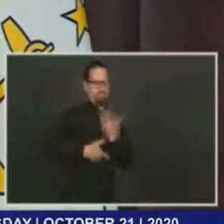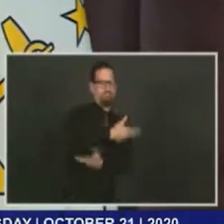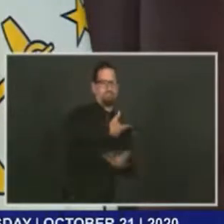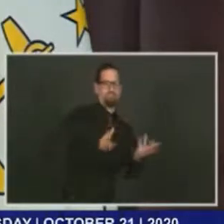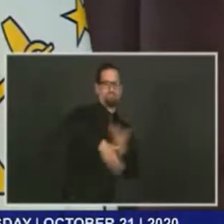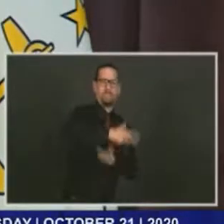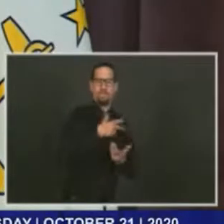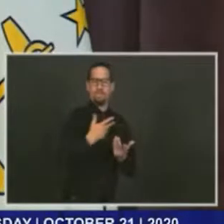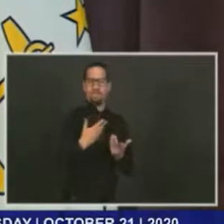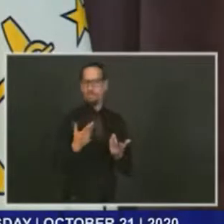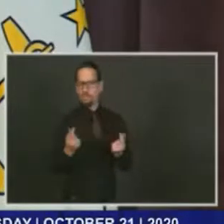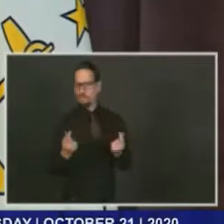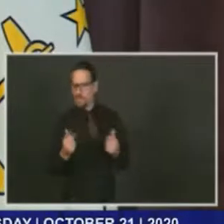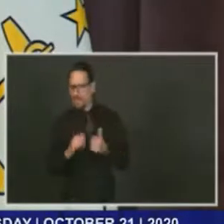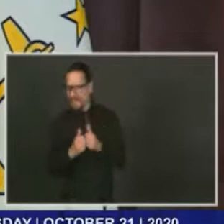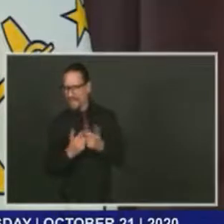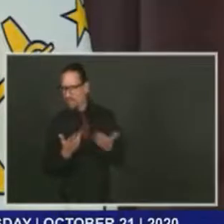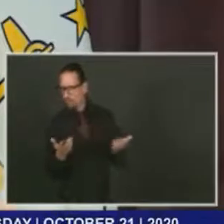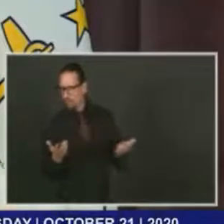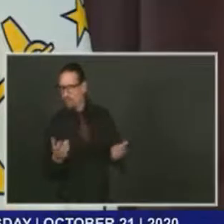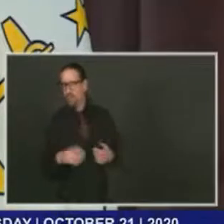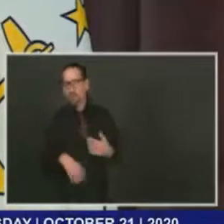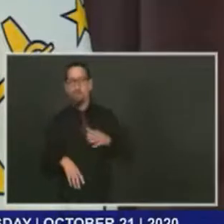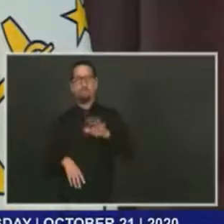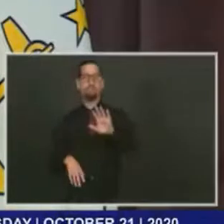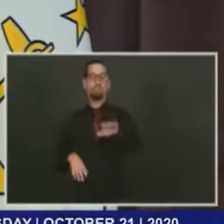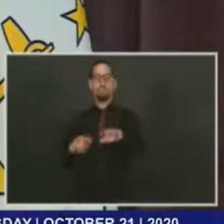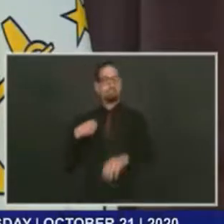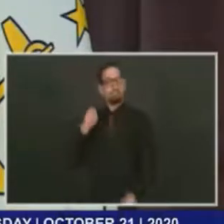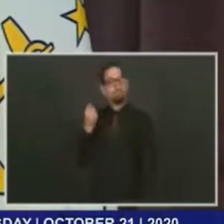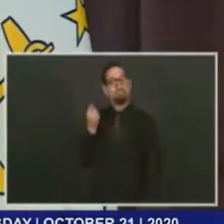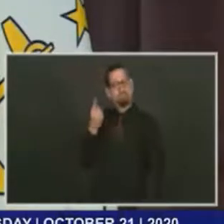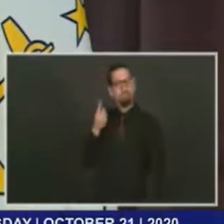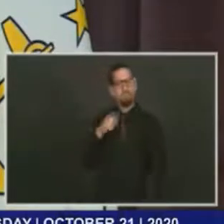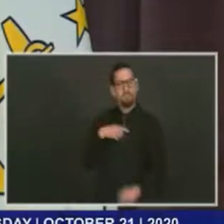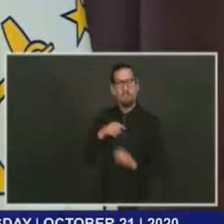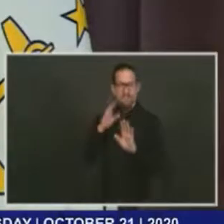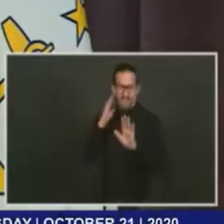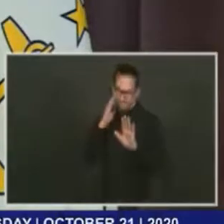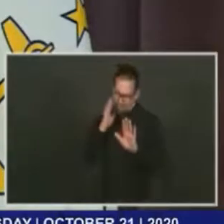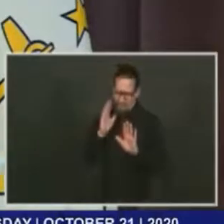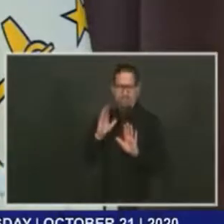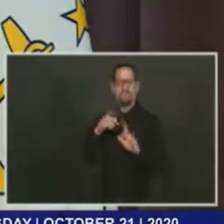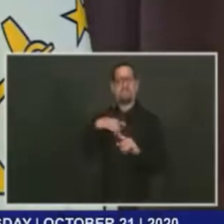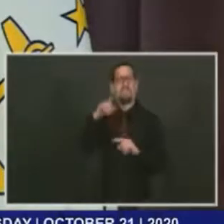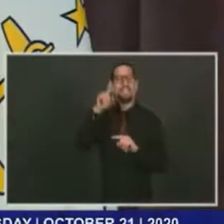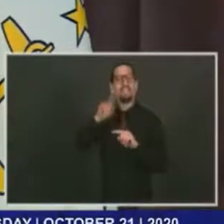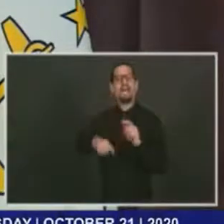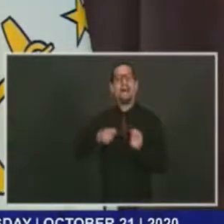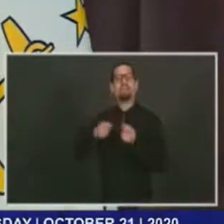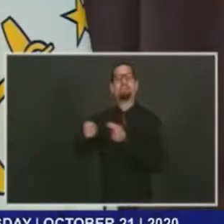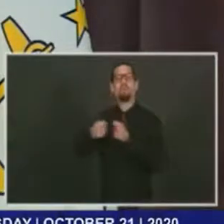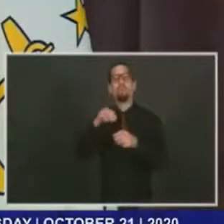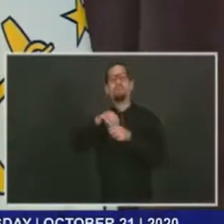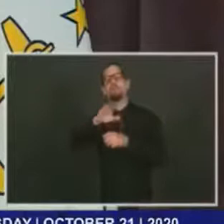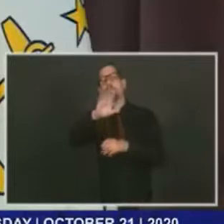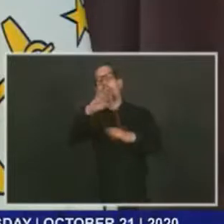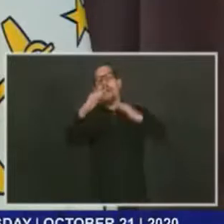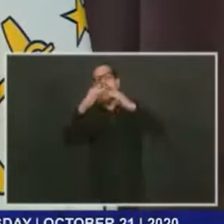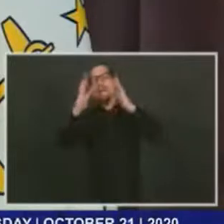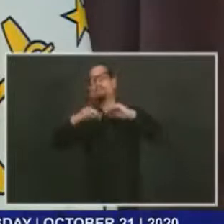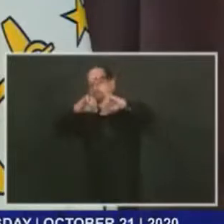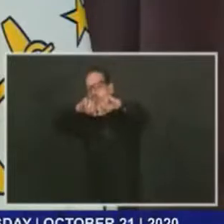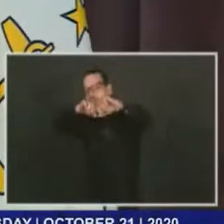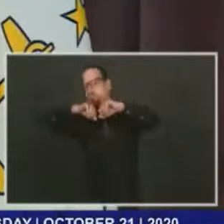people who say that. I hear it every day, Anita. And it's true. I cannot control what happens in your house. And by the way, I'm not going to try. Like, I am not